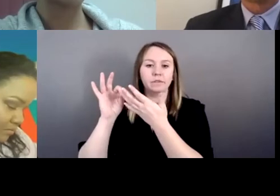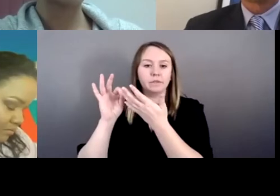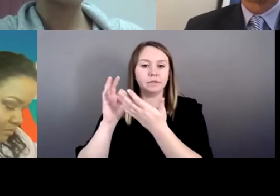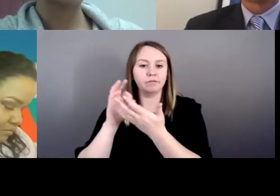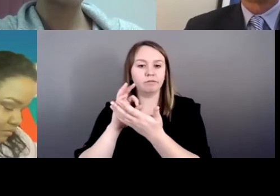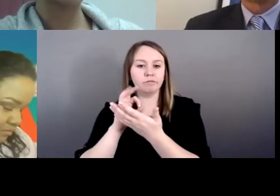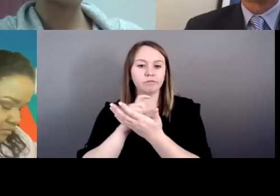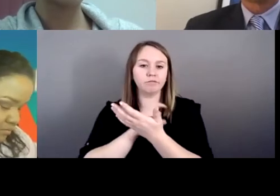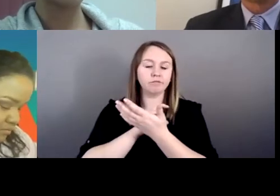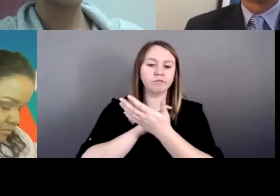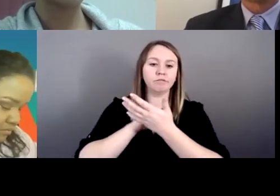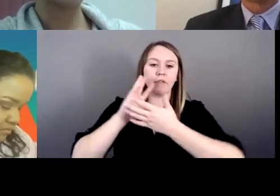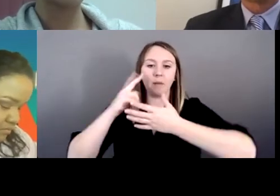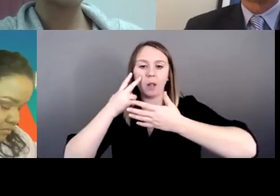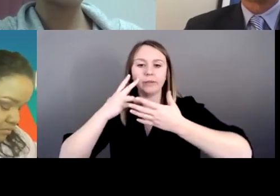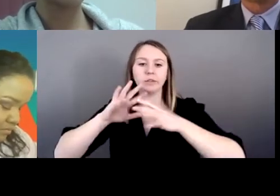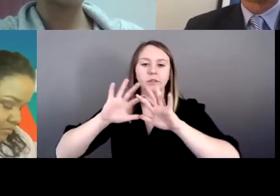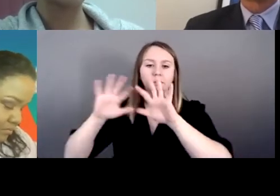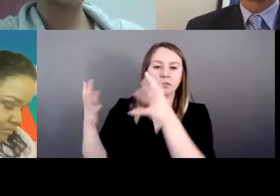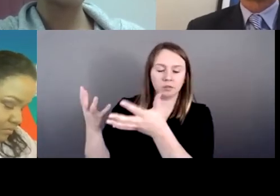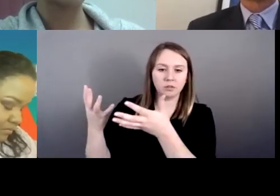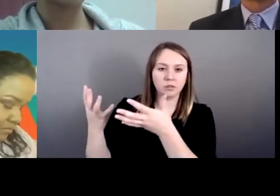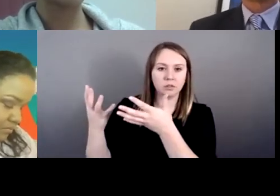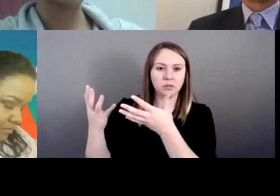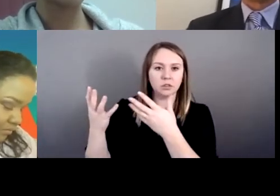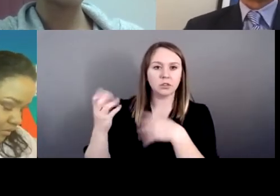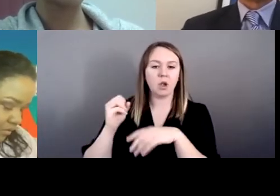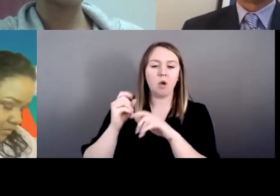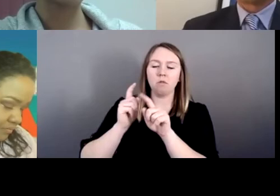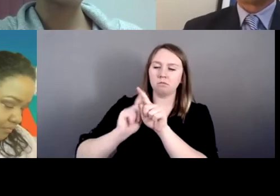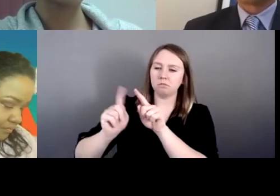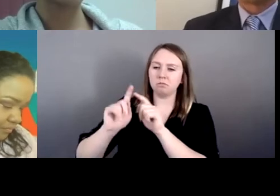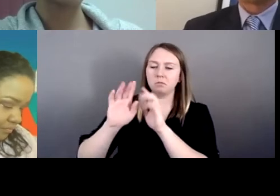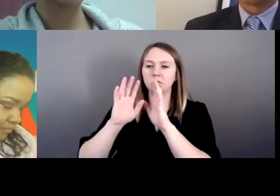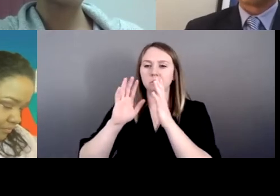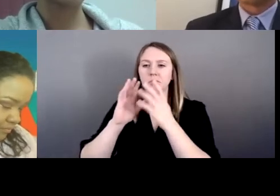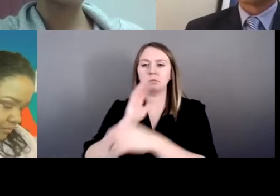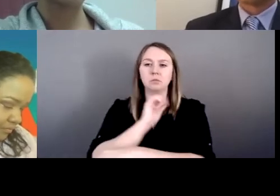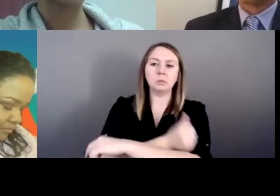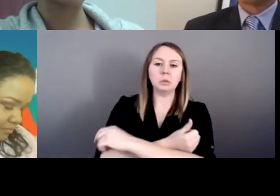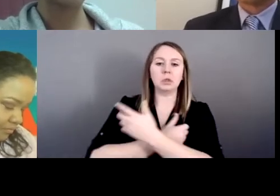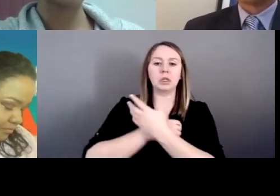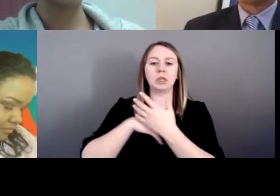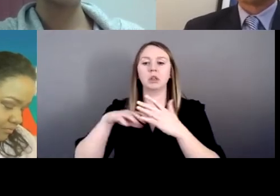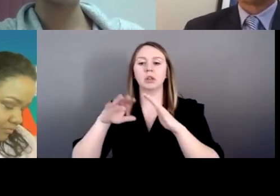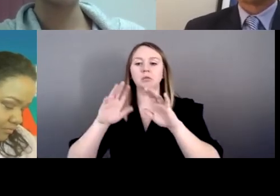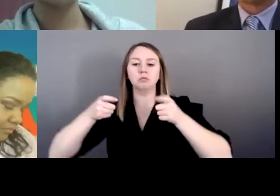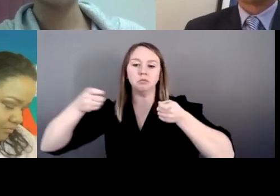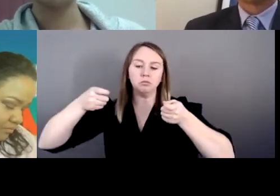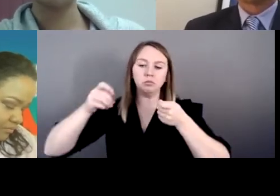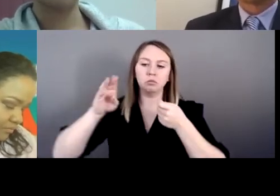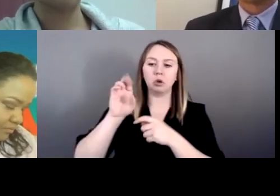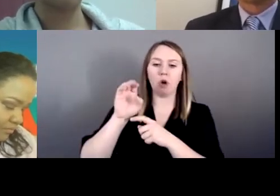in bureaucracy, in policy, in all of these different levels, and really how that's impacted Indian country. One of the